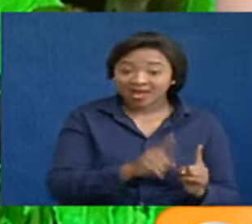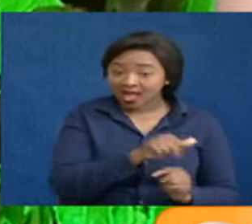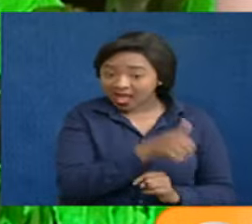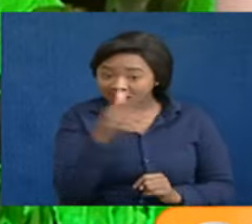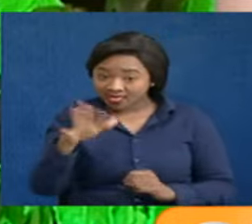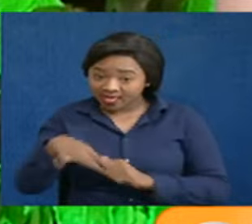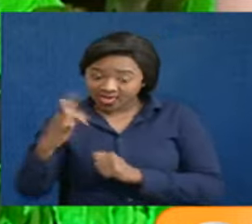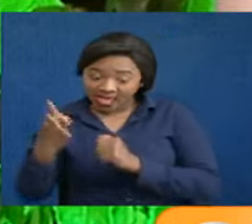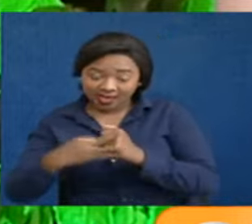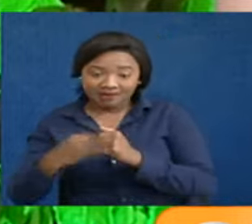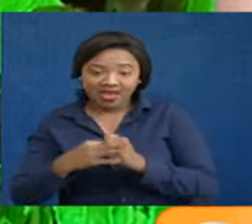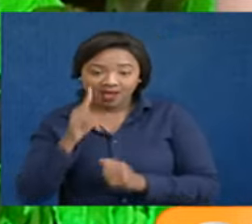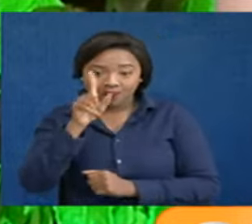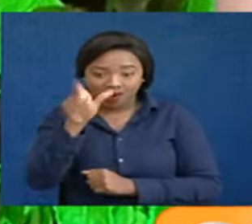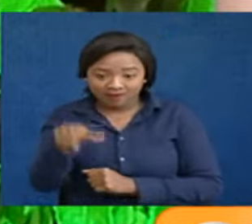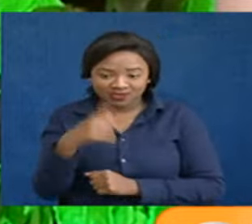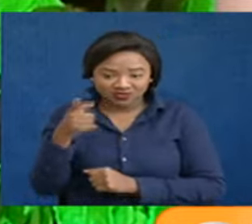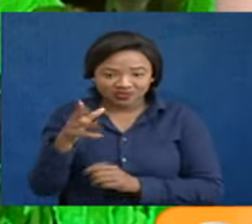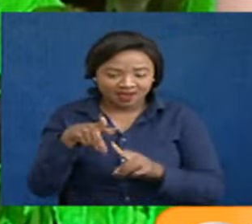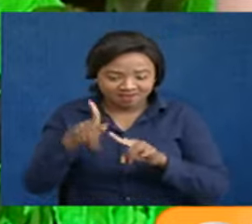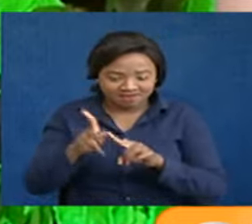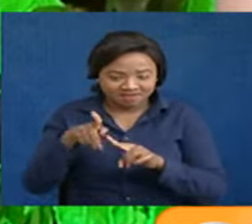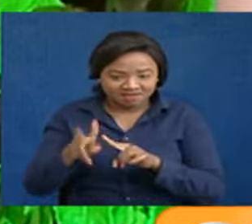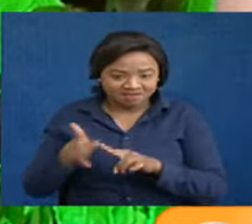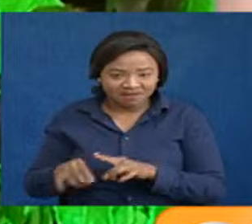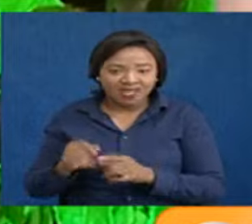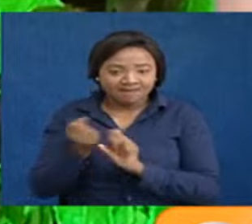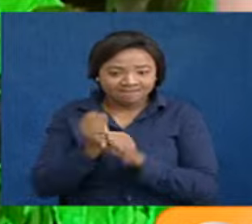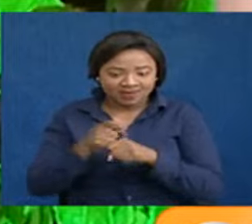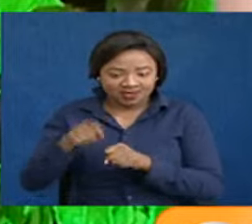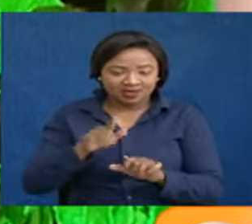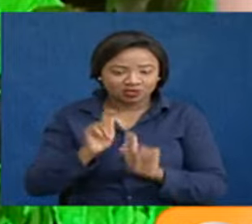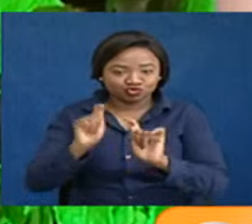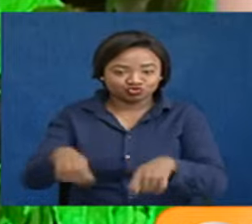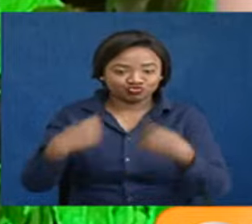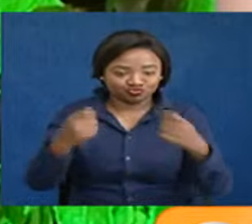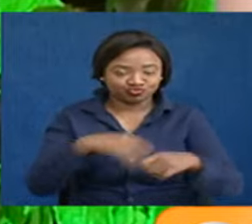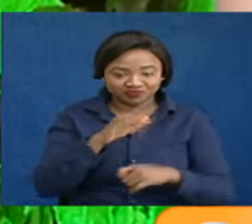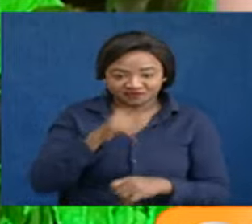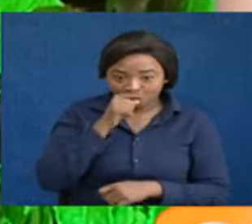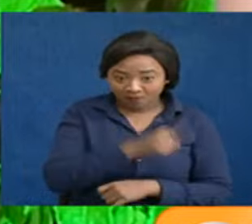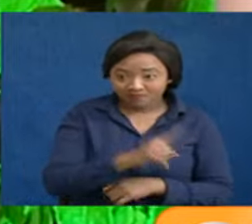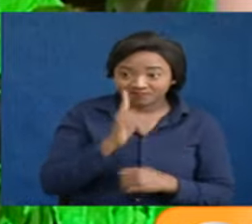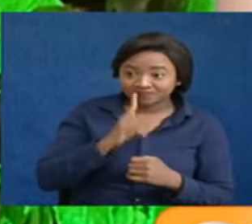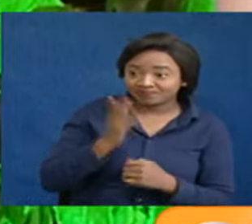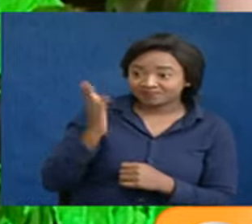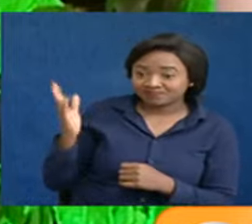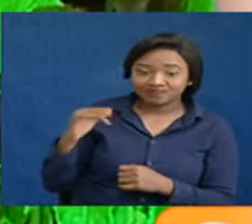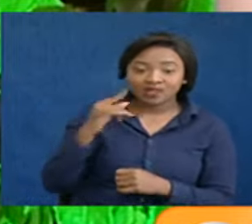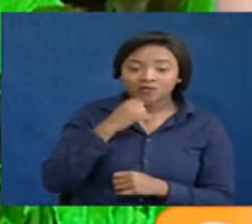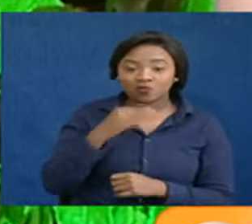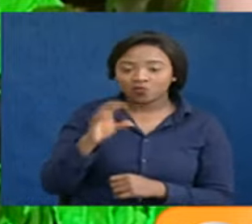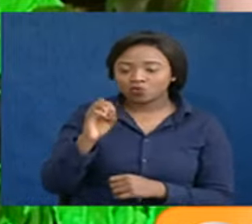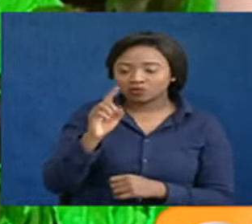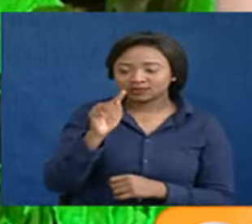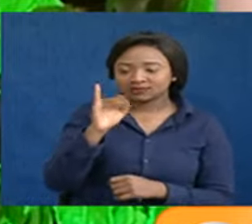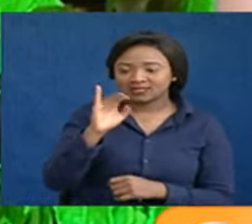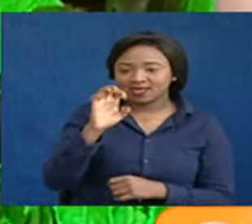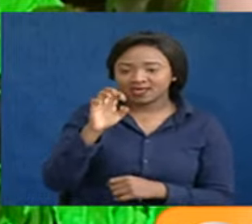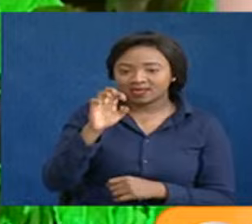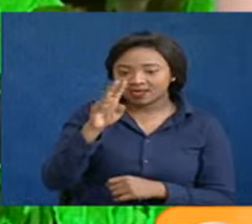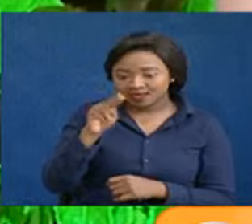into impressive footwear, targeting both the local and international market. Edward Treyer visited George Otieno at his workshop and now tells